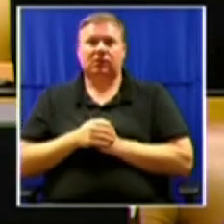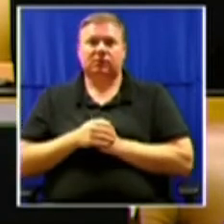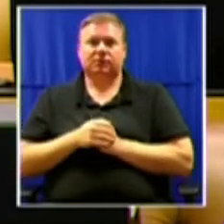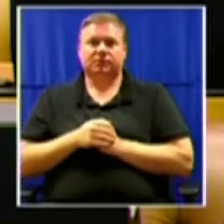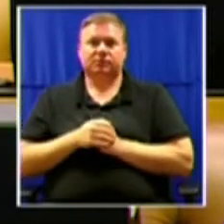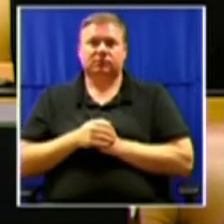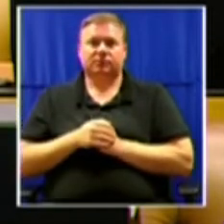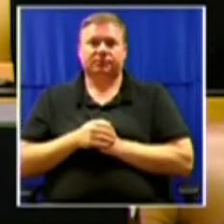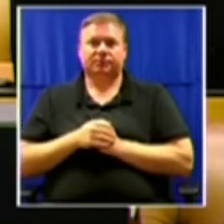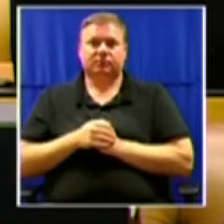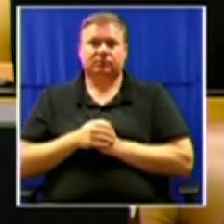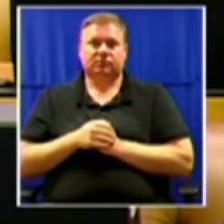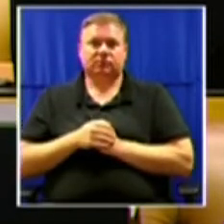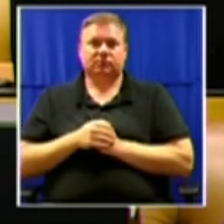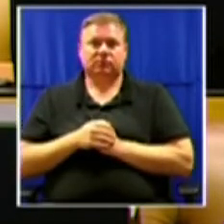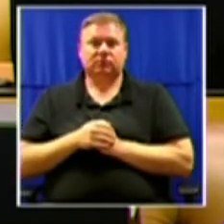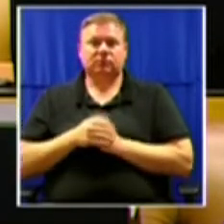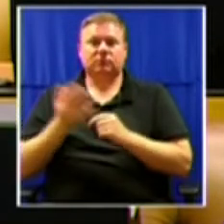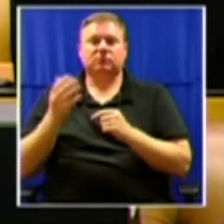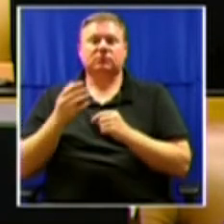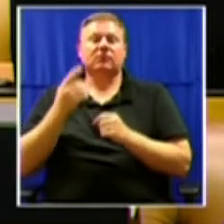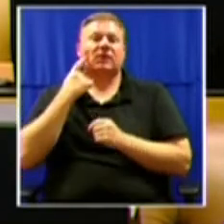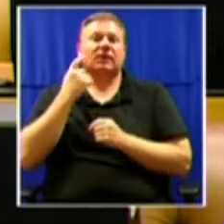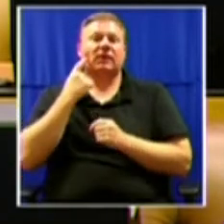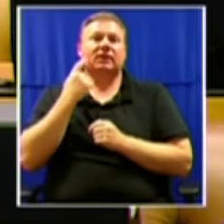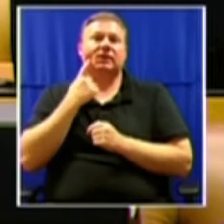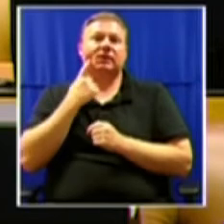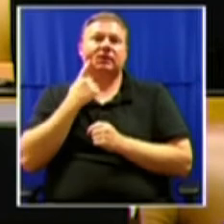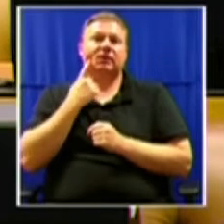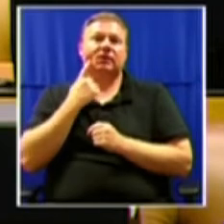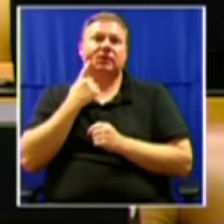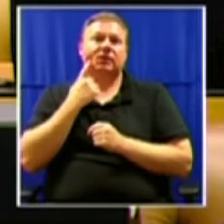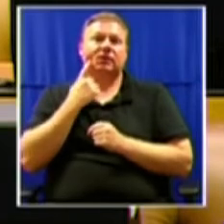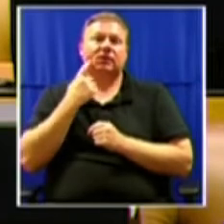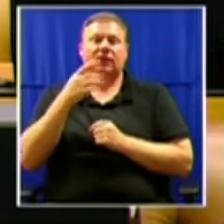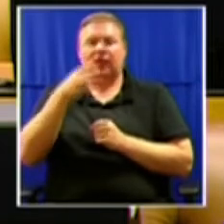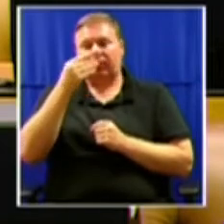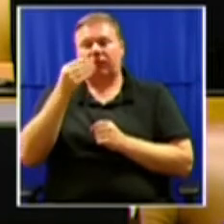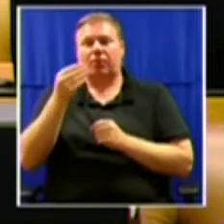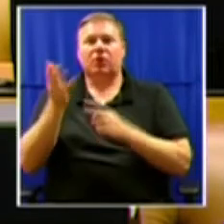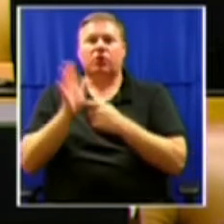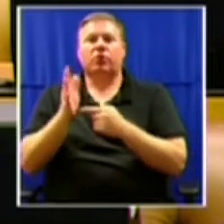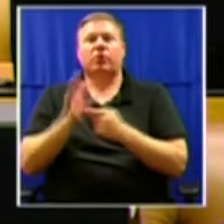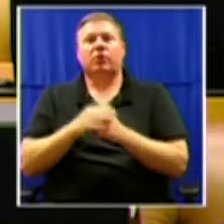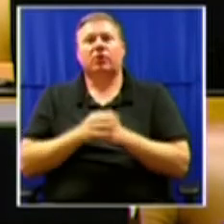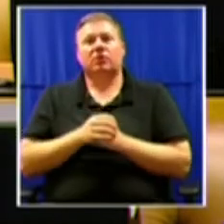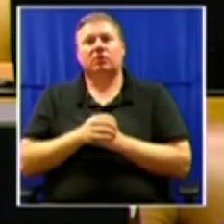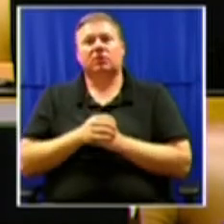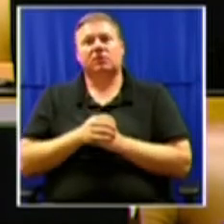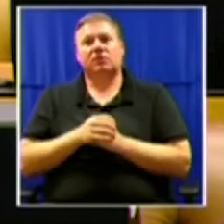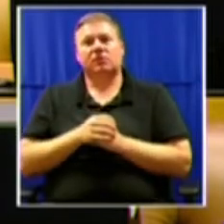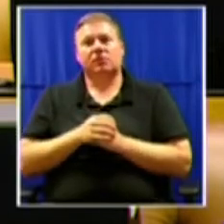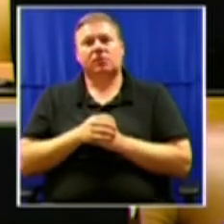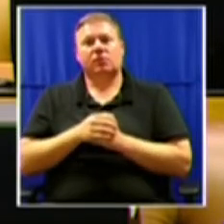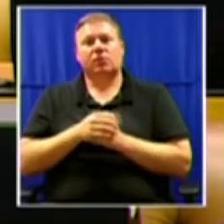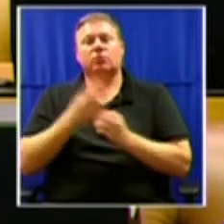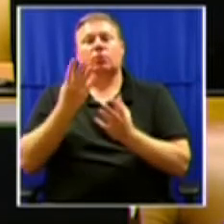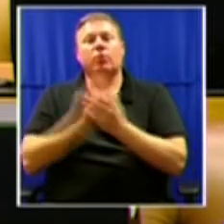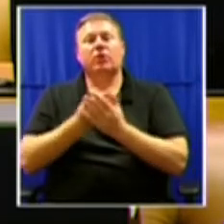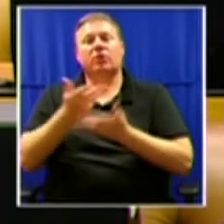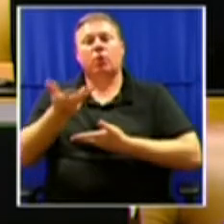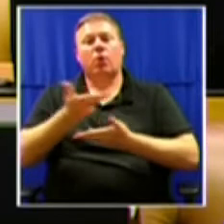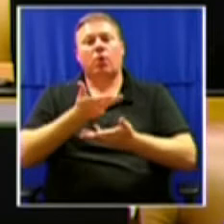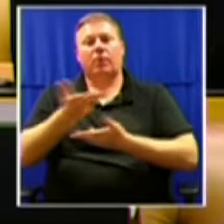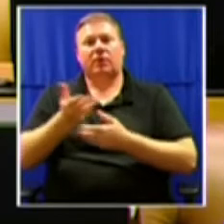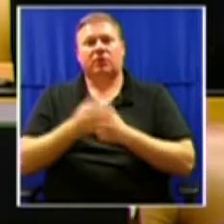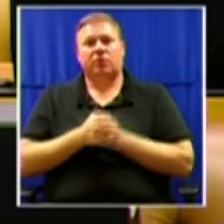exposed to the easier and easier information with a cooperation,